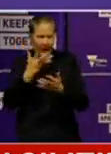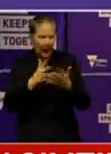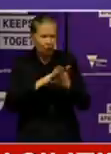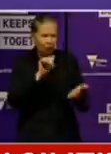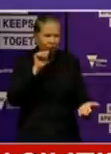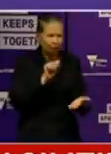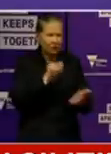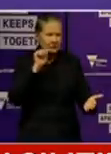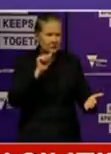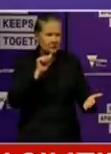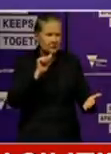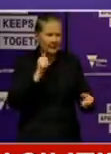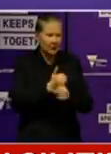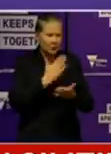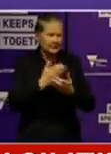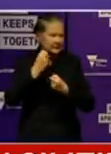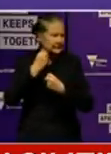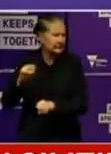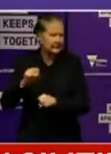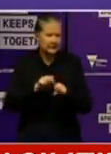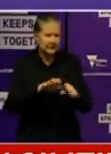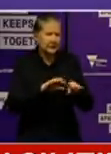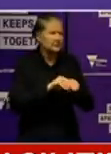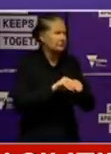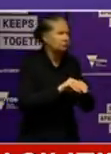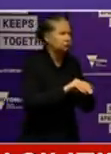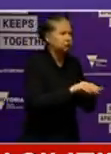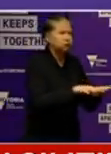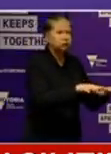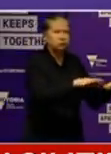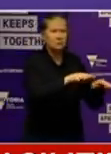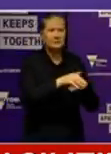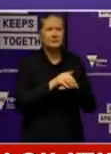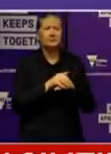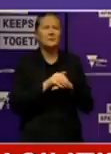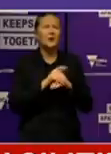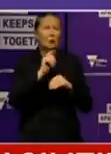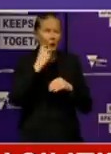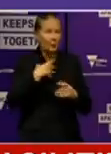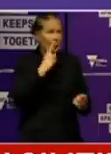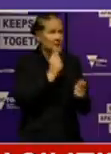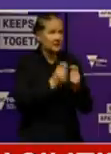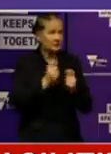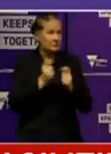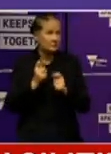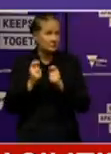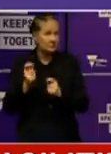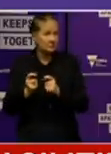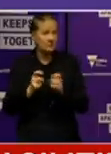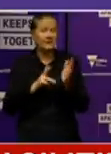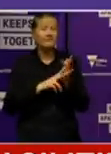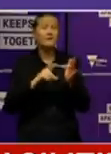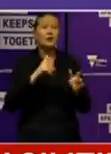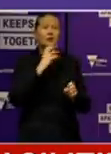control. There will also be further testing that will be undertaken. The Victorian Government, you'd be aware,